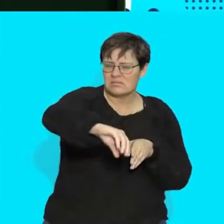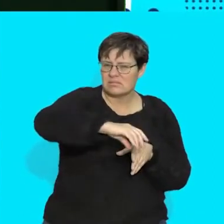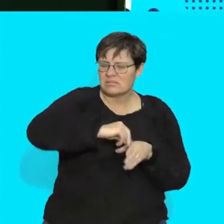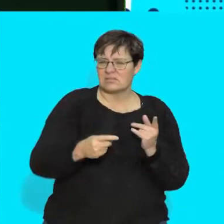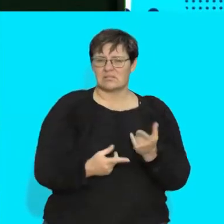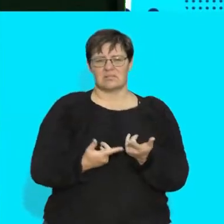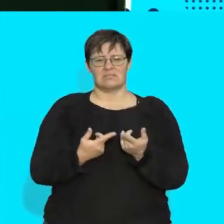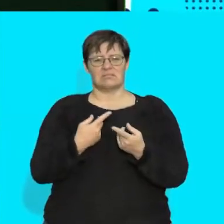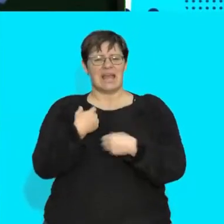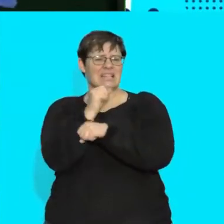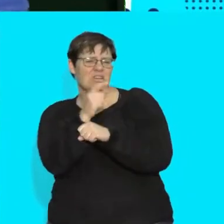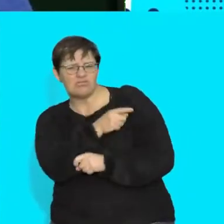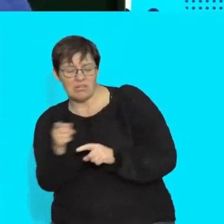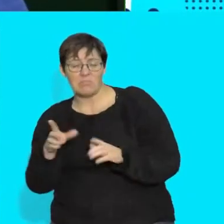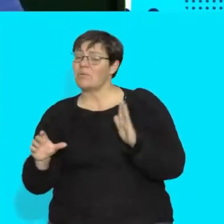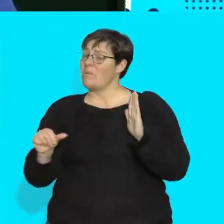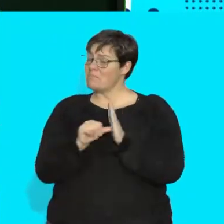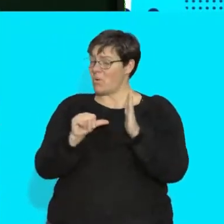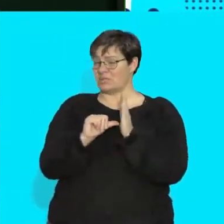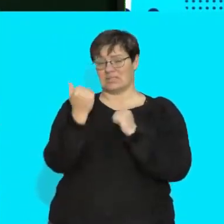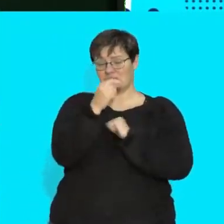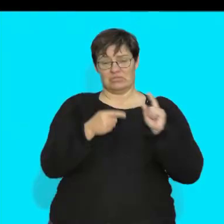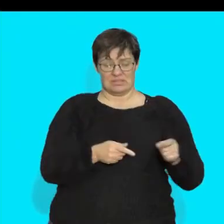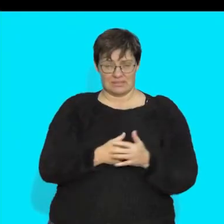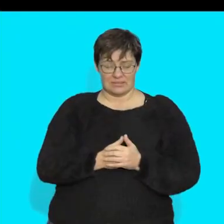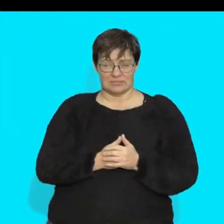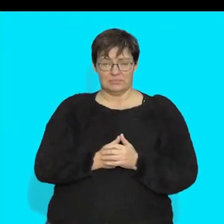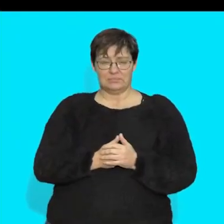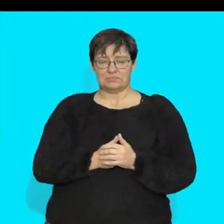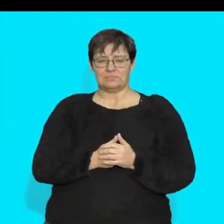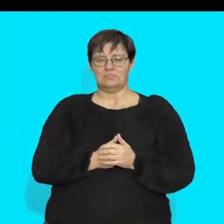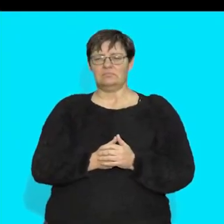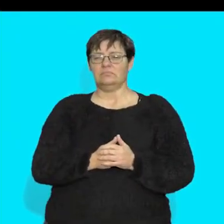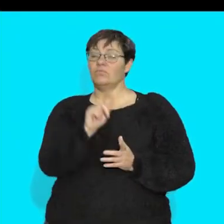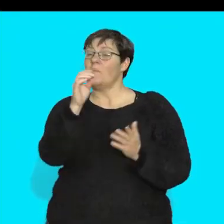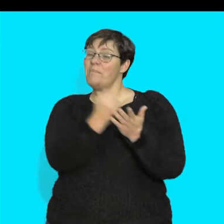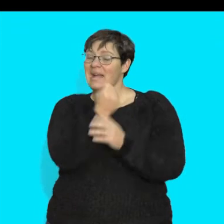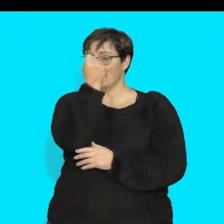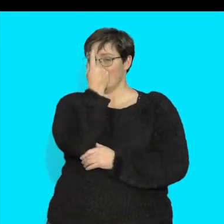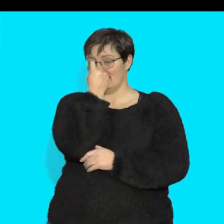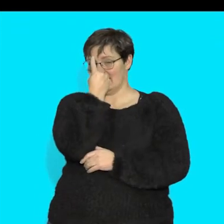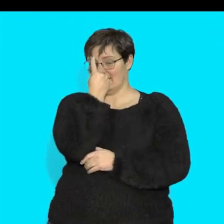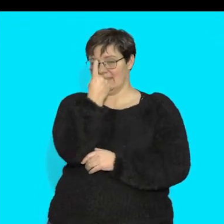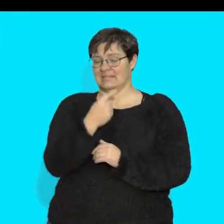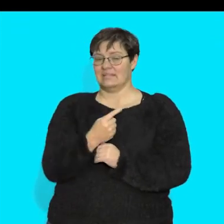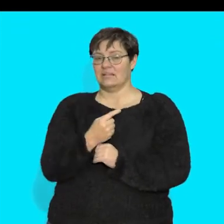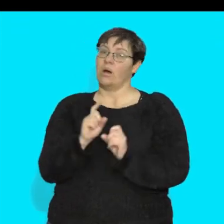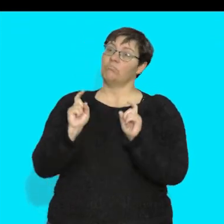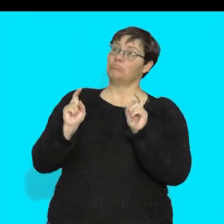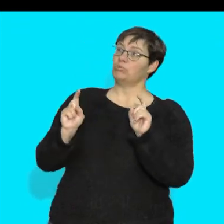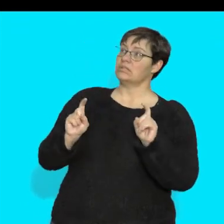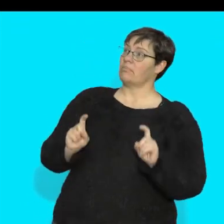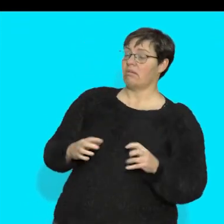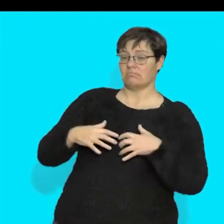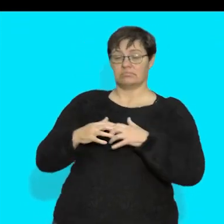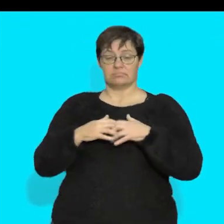this industry is a key industry. And so when we look at it, we need to understand not only the principles